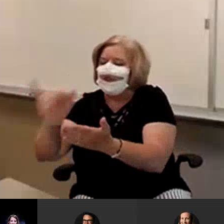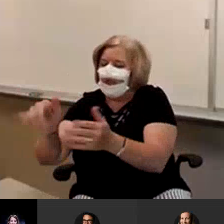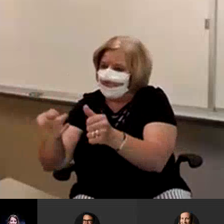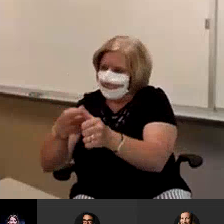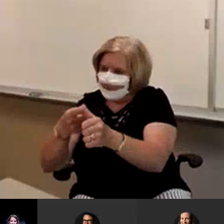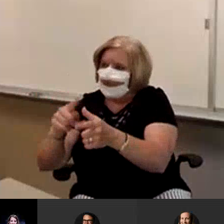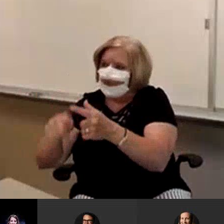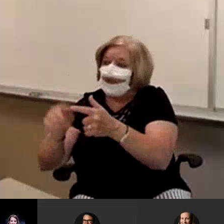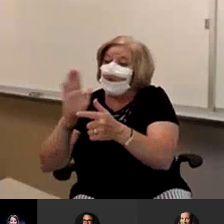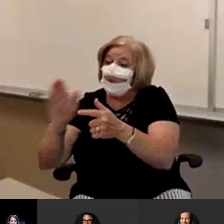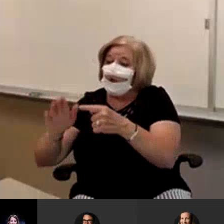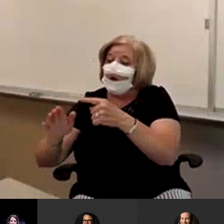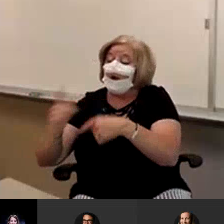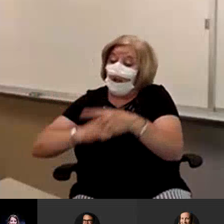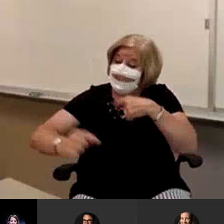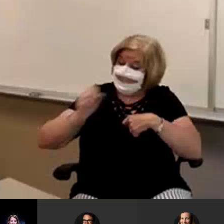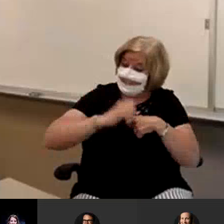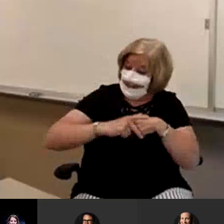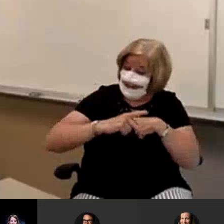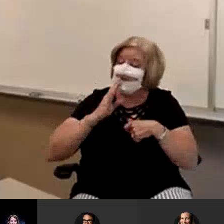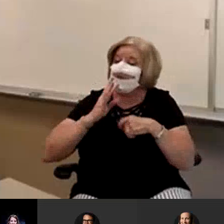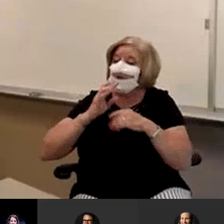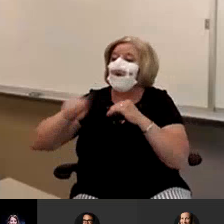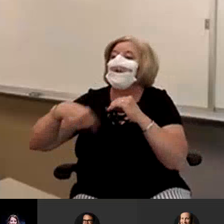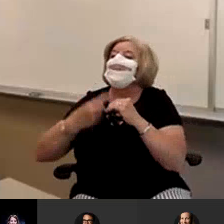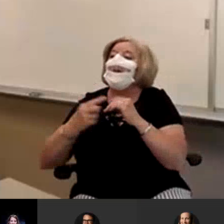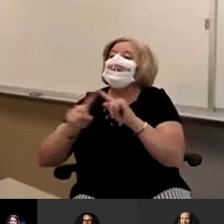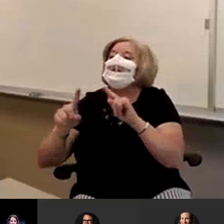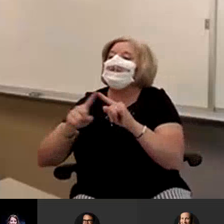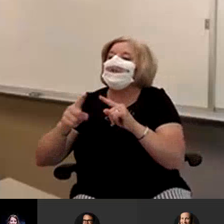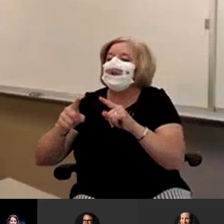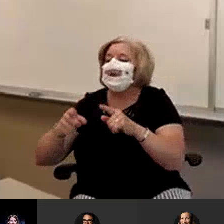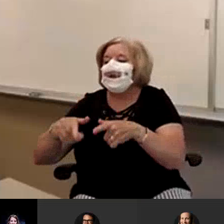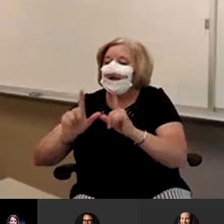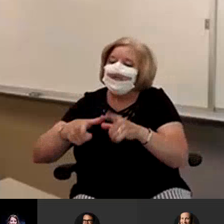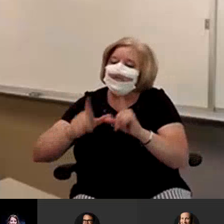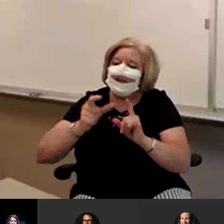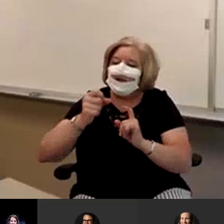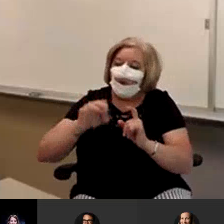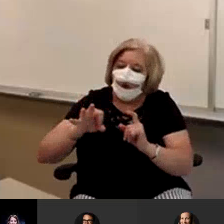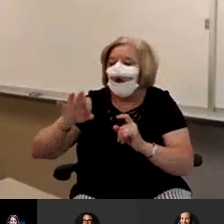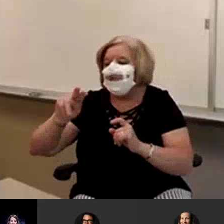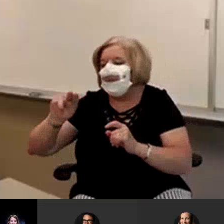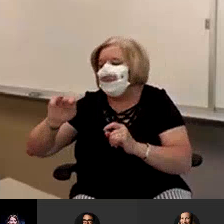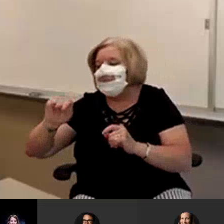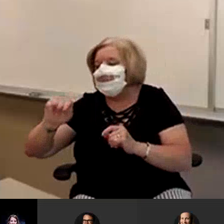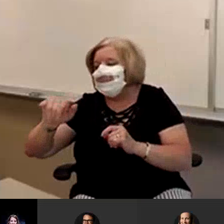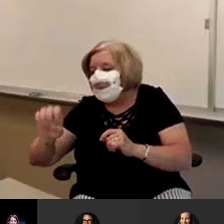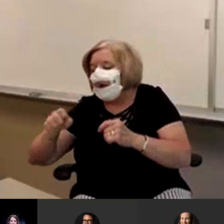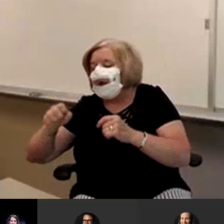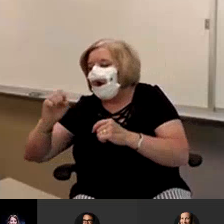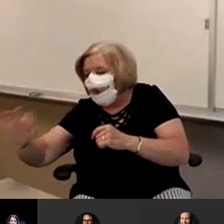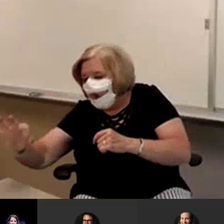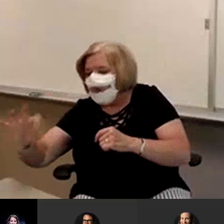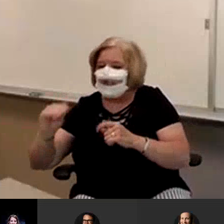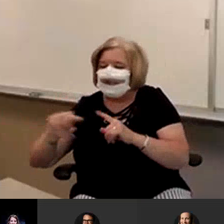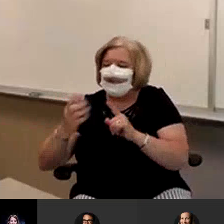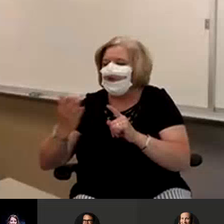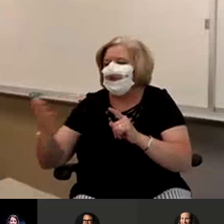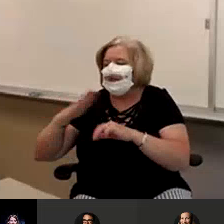back and I'm going to talk about all the different video off button, microphone off, those different icons on your